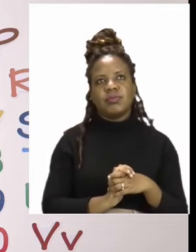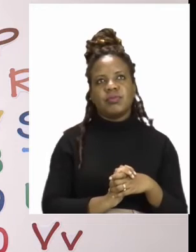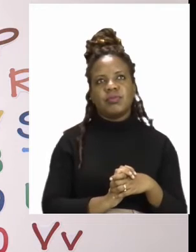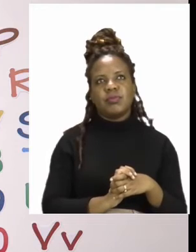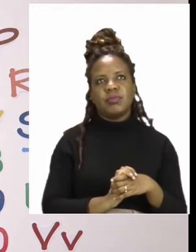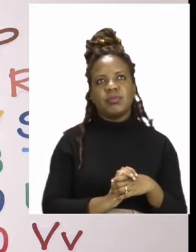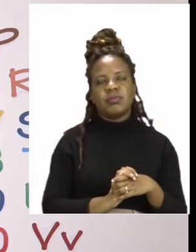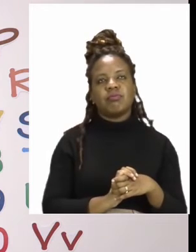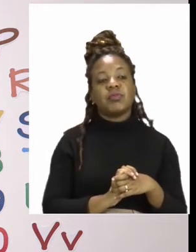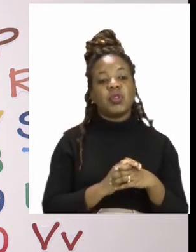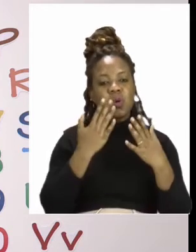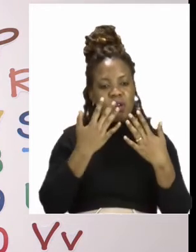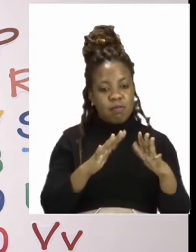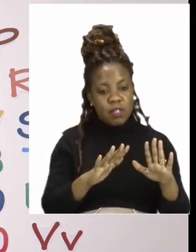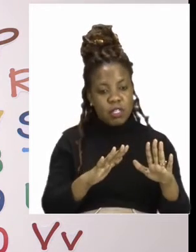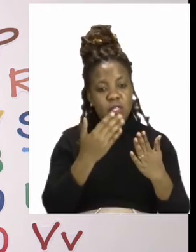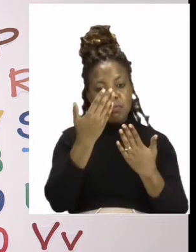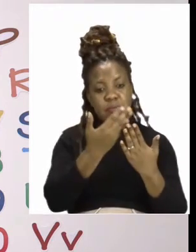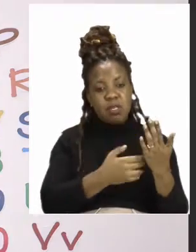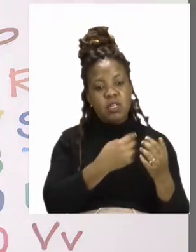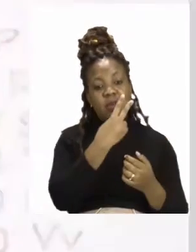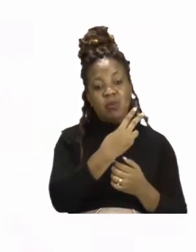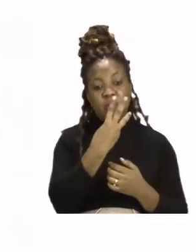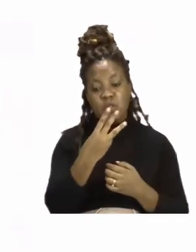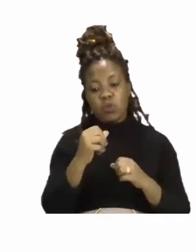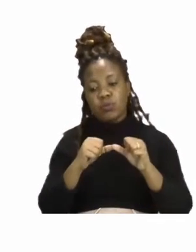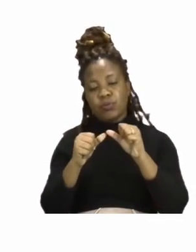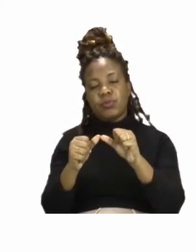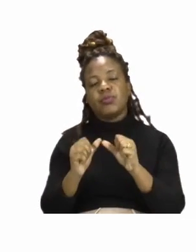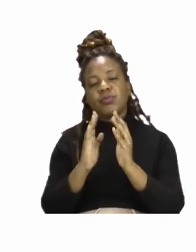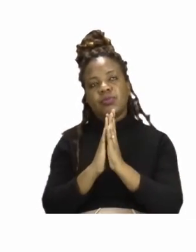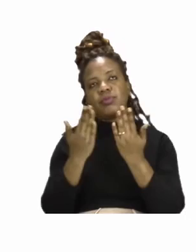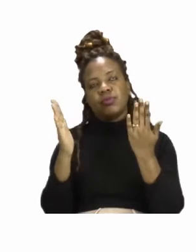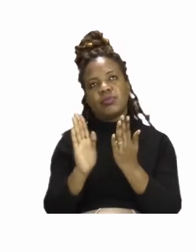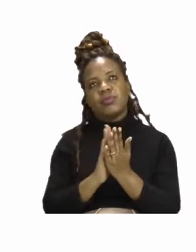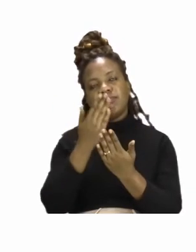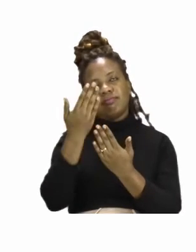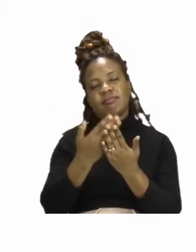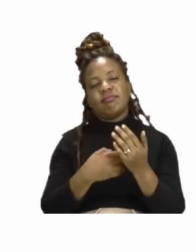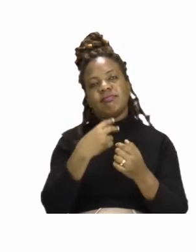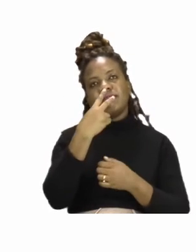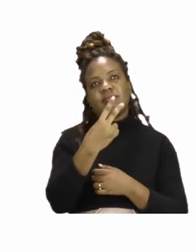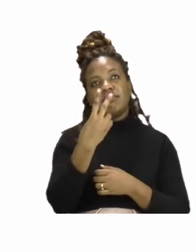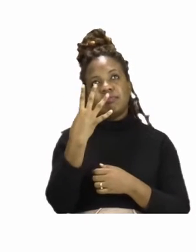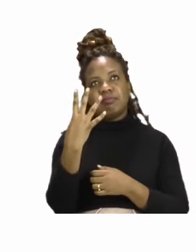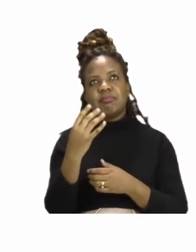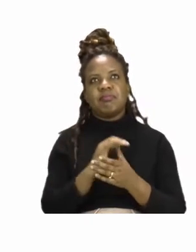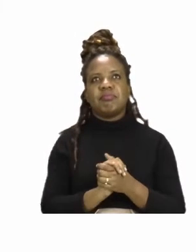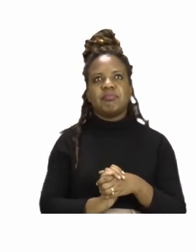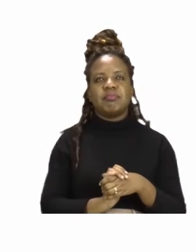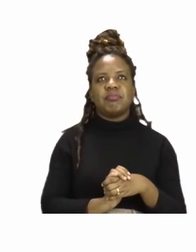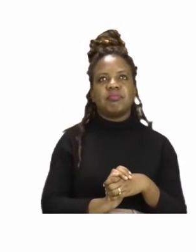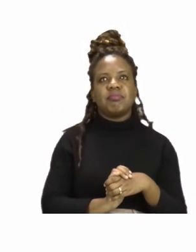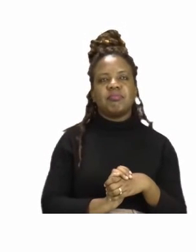page 24. On page 24, we are going to have so much fun with our seesaw.